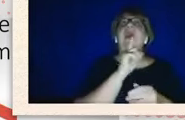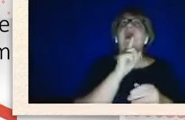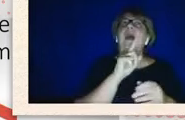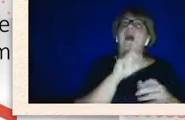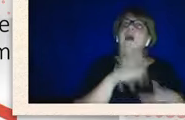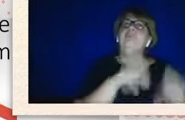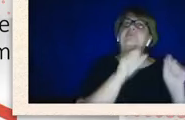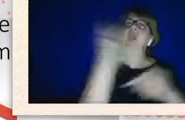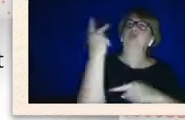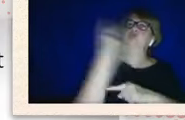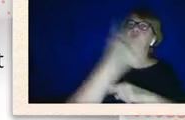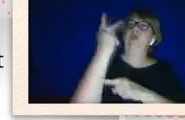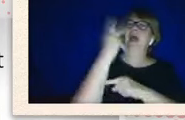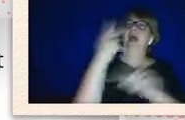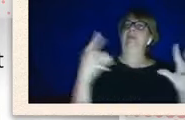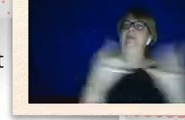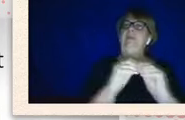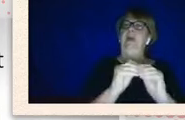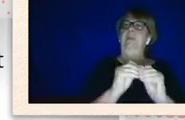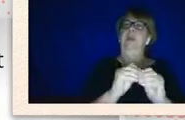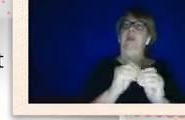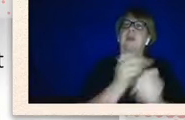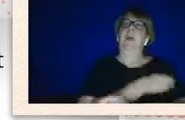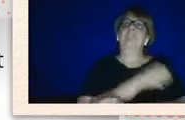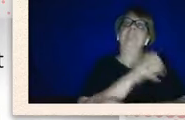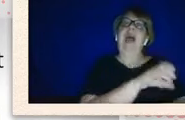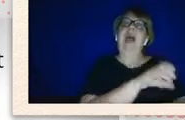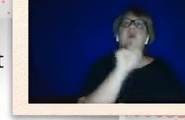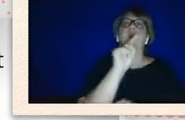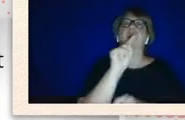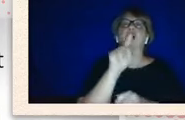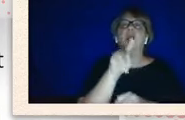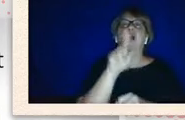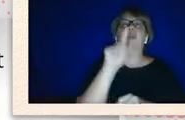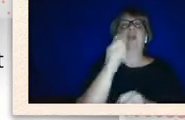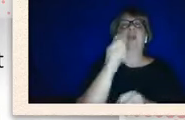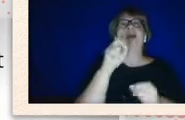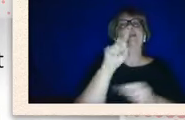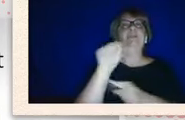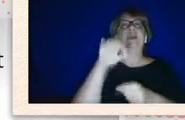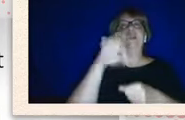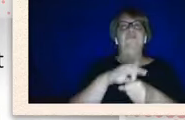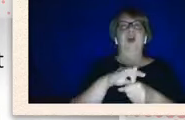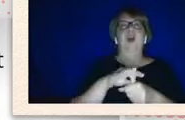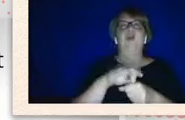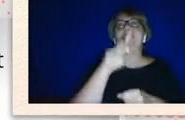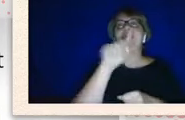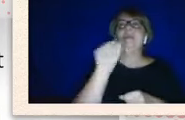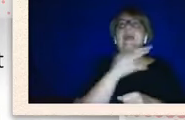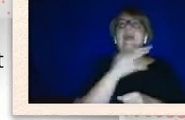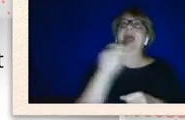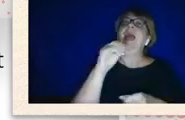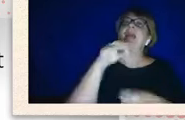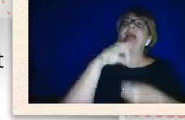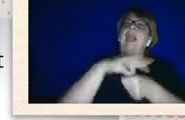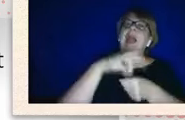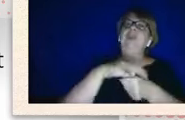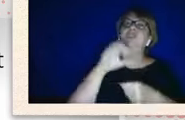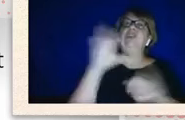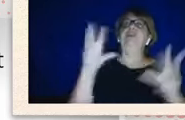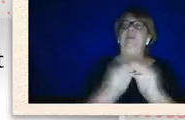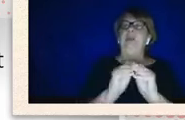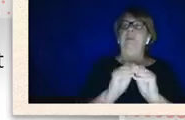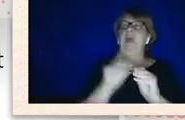summit. It's called POWER, the Disability Vote, Disability and Election Summit. They were supposed to do this back in